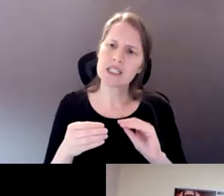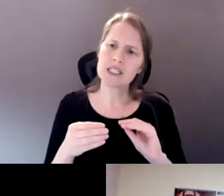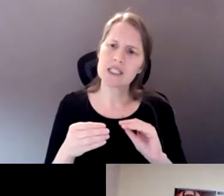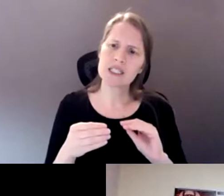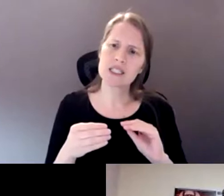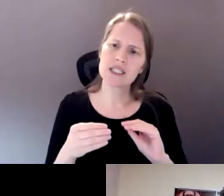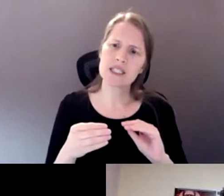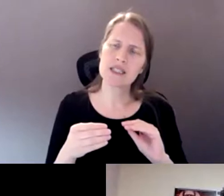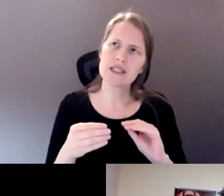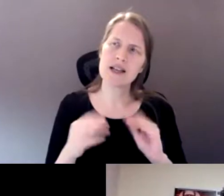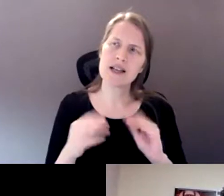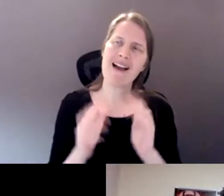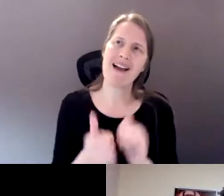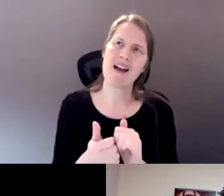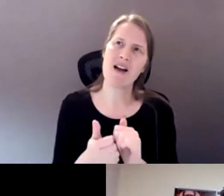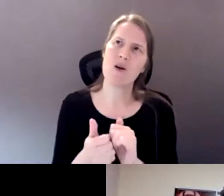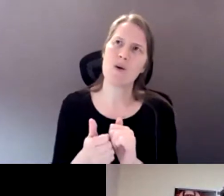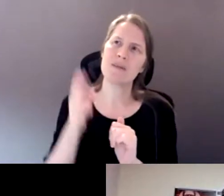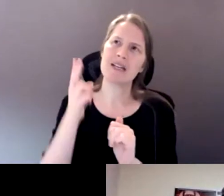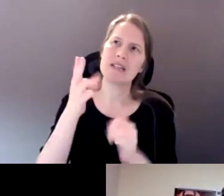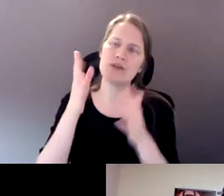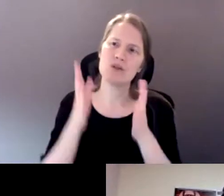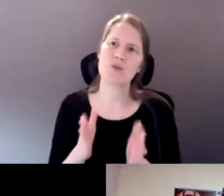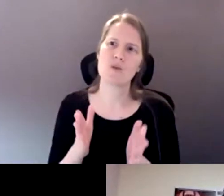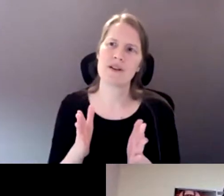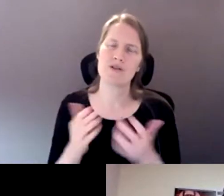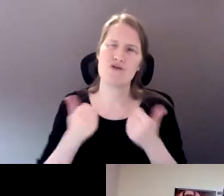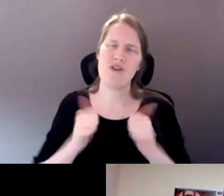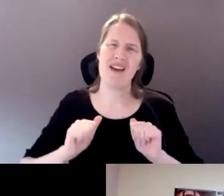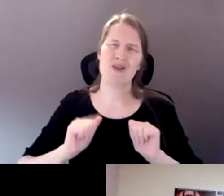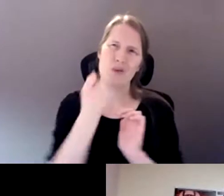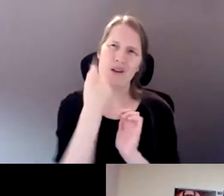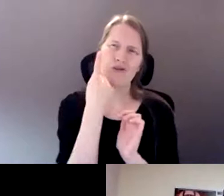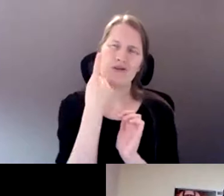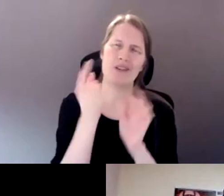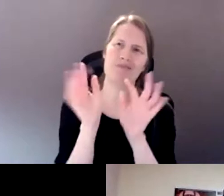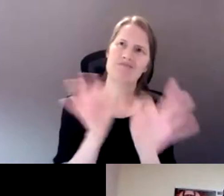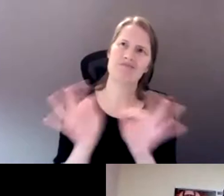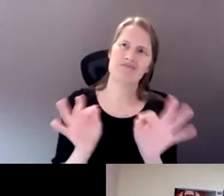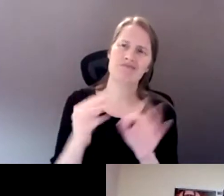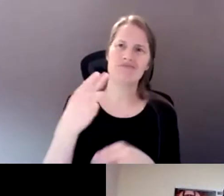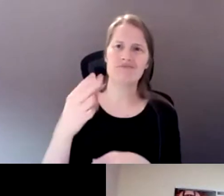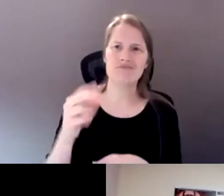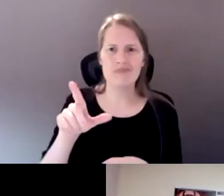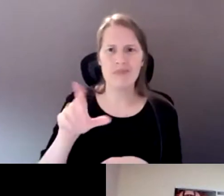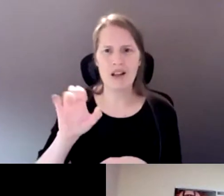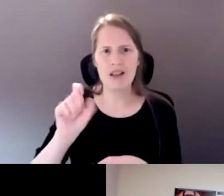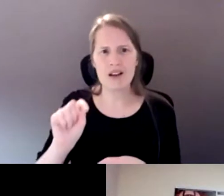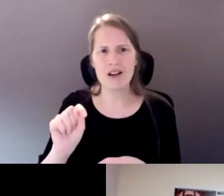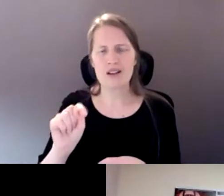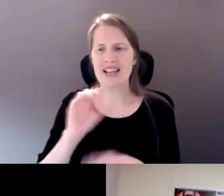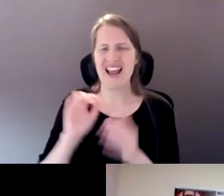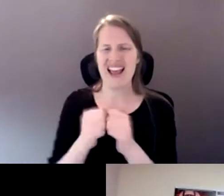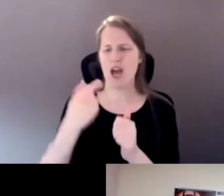some of the ways that historians have sought to explain the Holocaust and explain the dynamics of